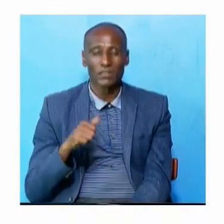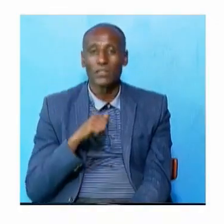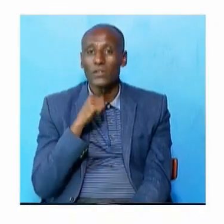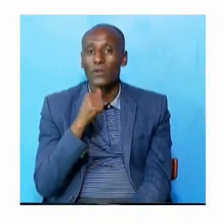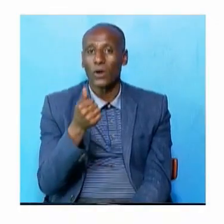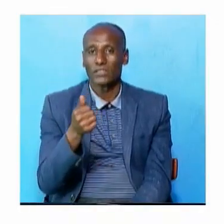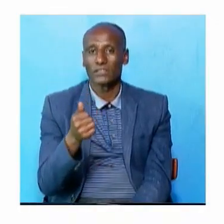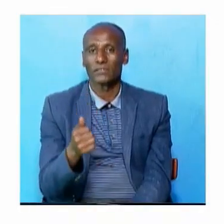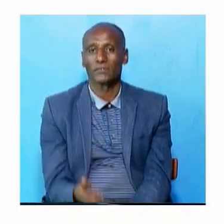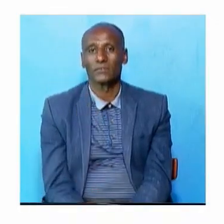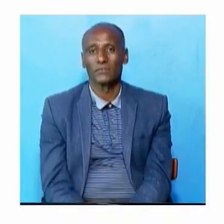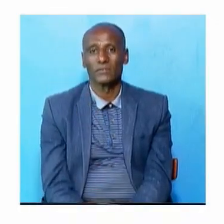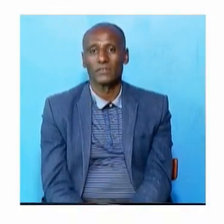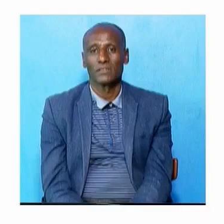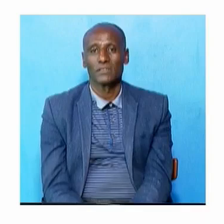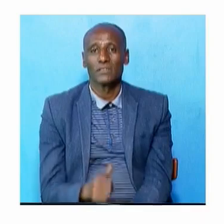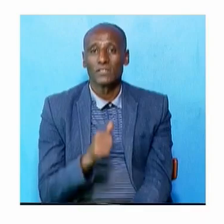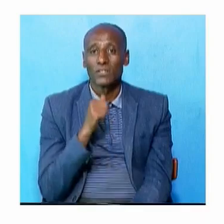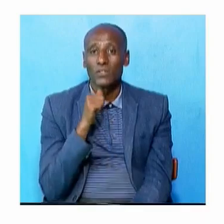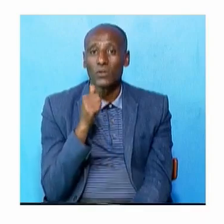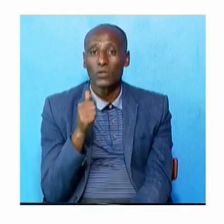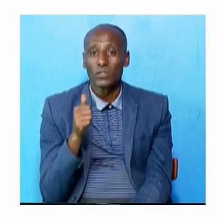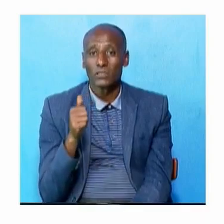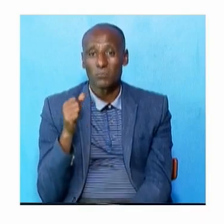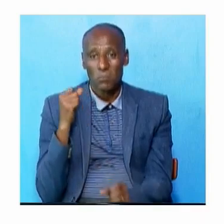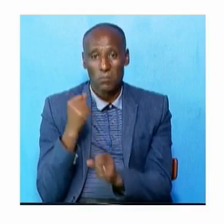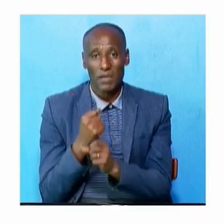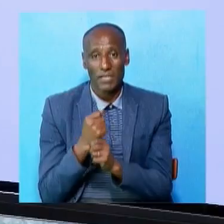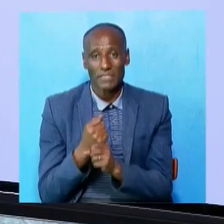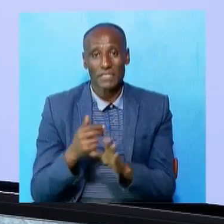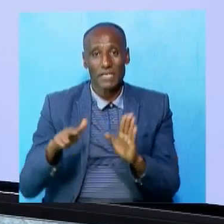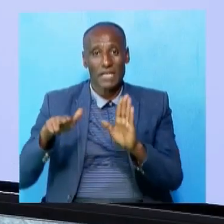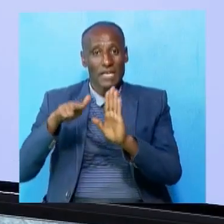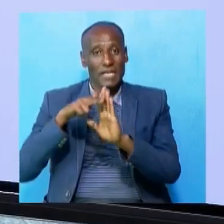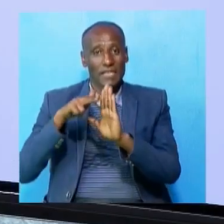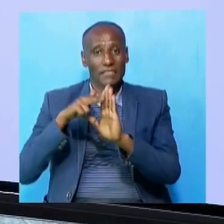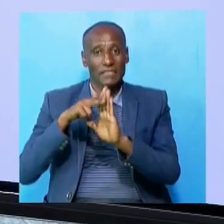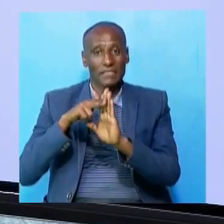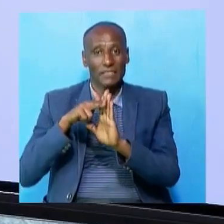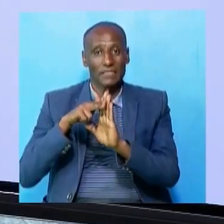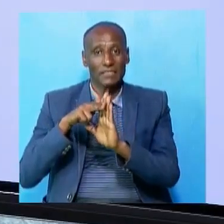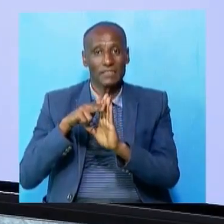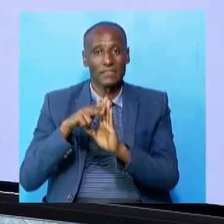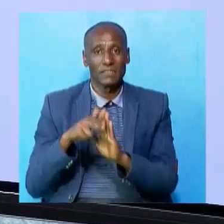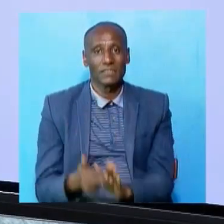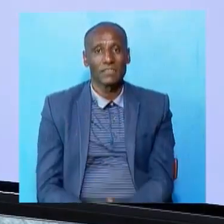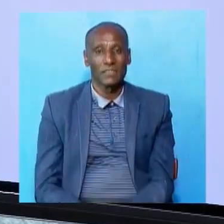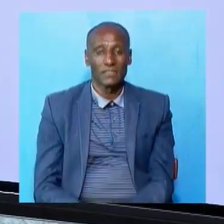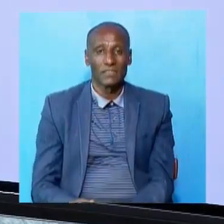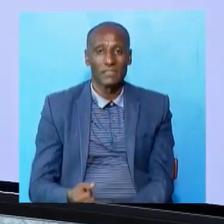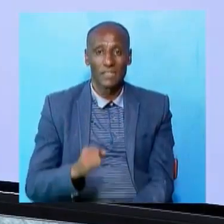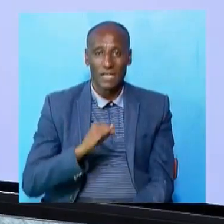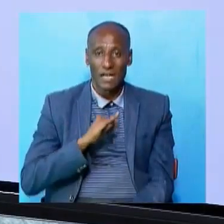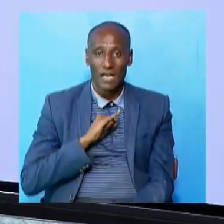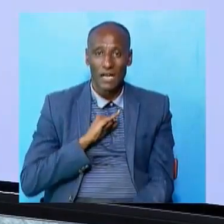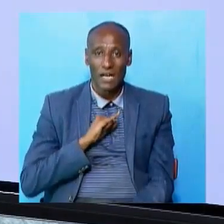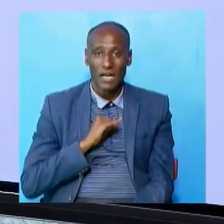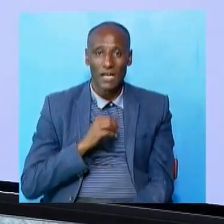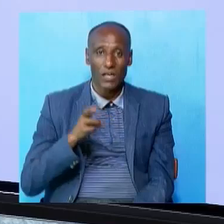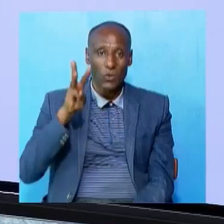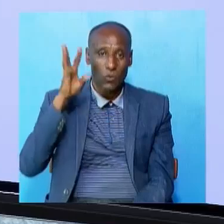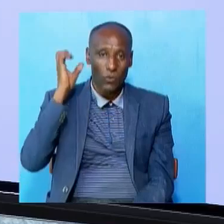not. This word makes our sentence what? Negative. How about this one? I was driving a